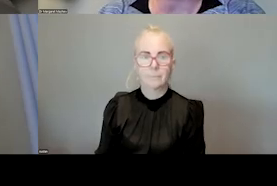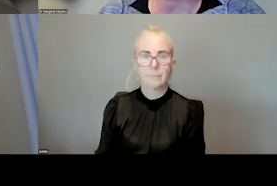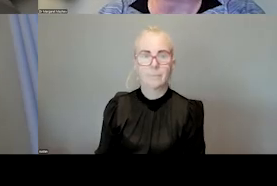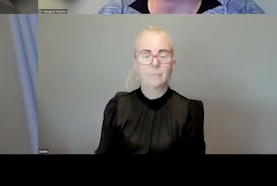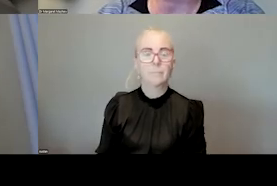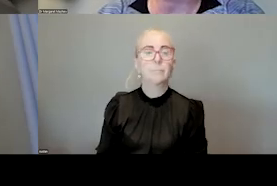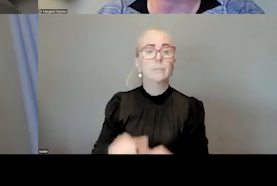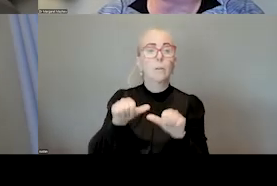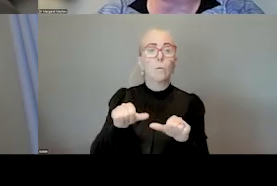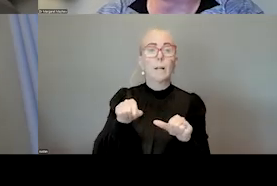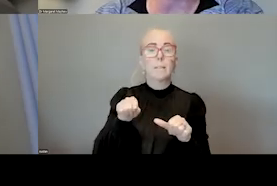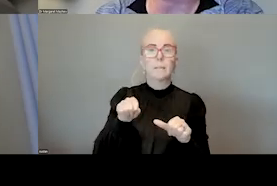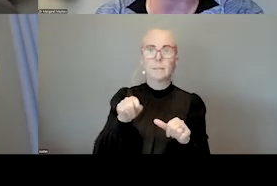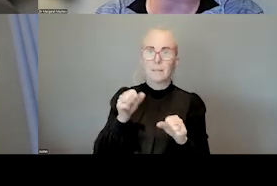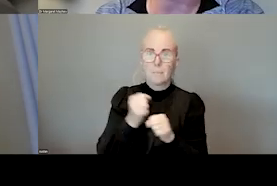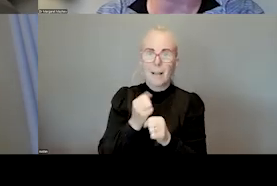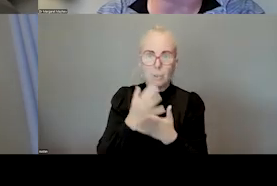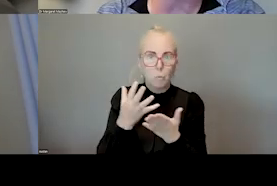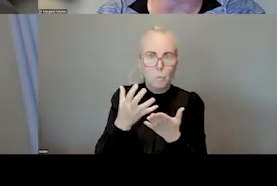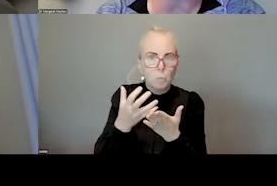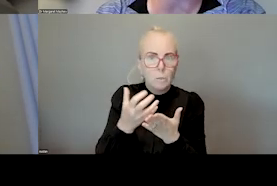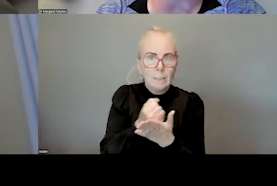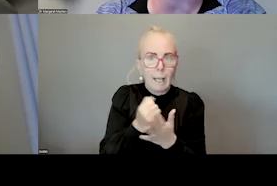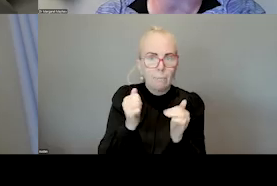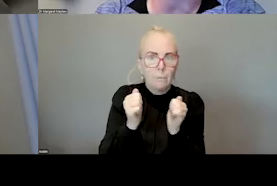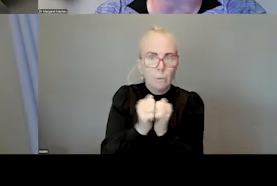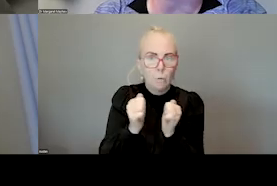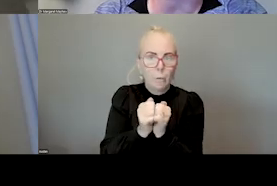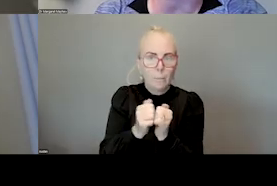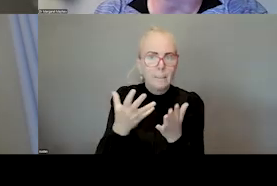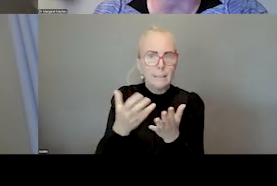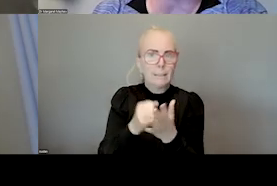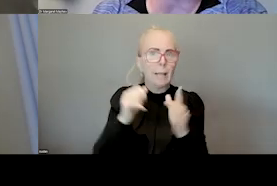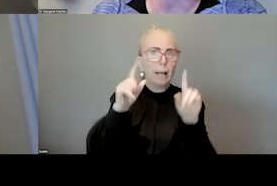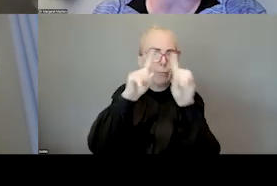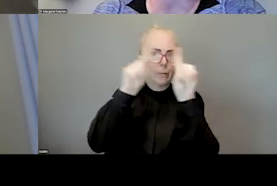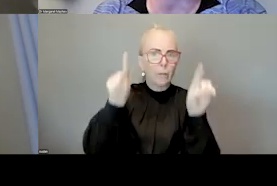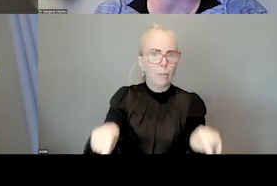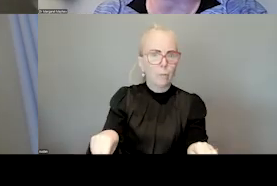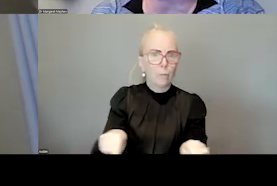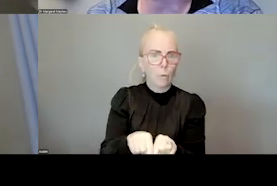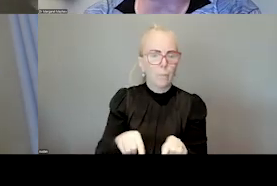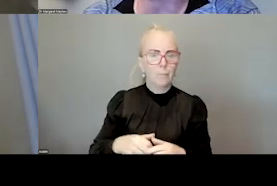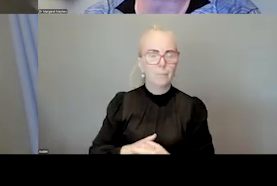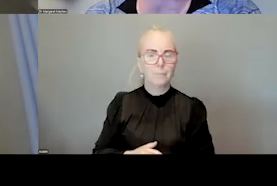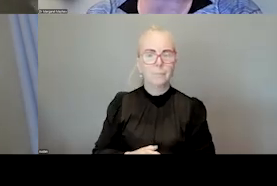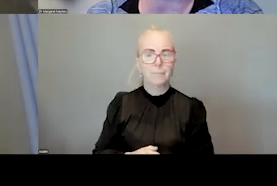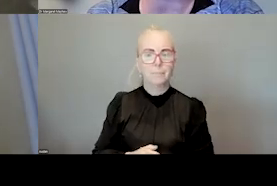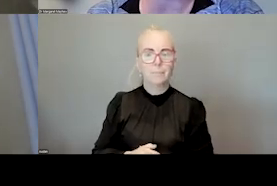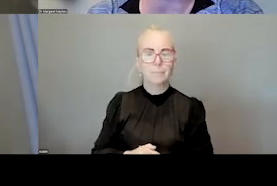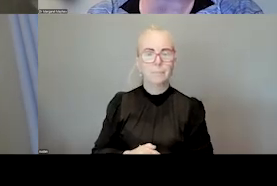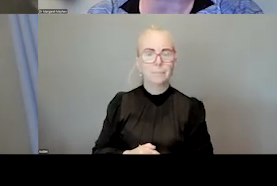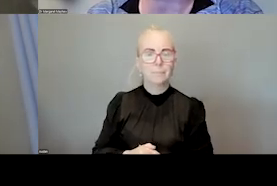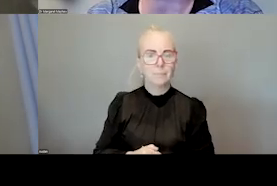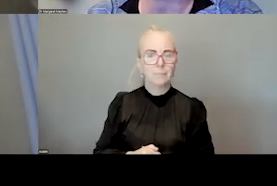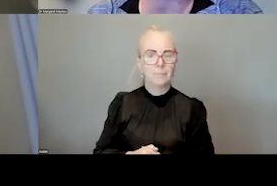before completing your budget on this slide, and then the next slide should Yeah, so the budget, and I wish I'd made that bigger after